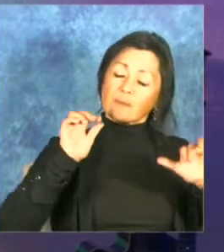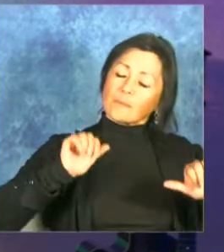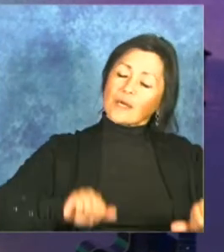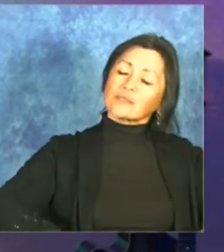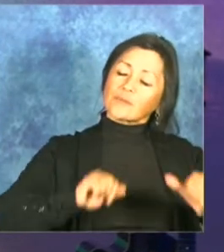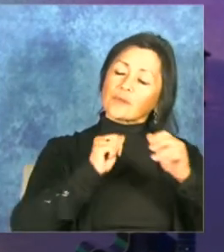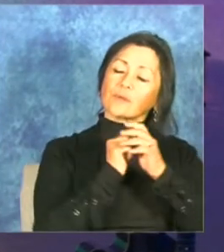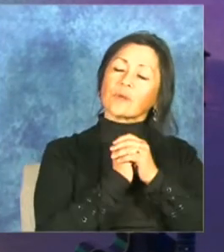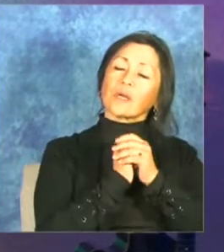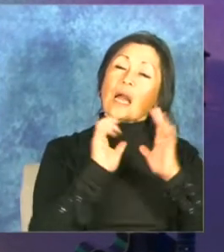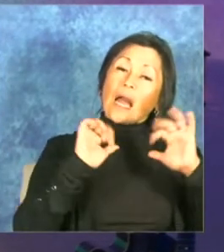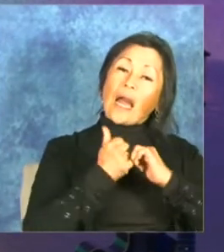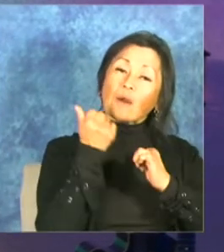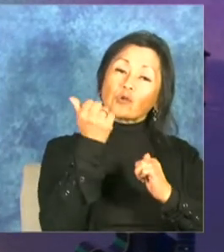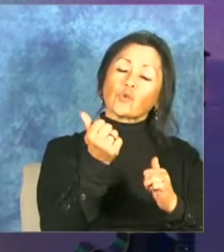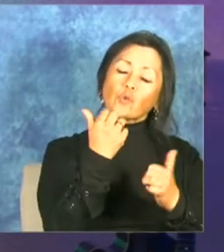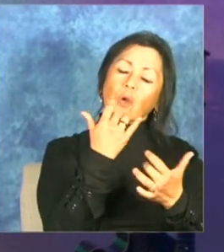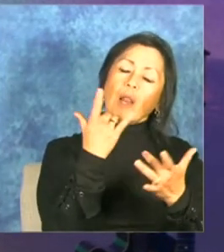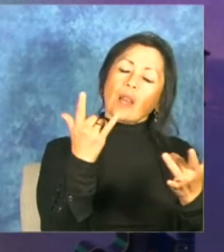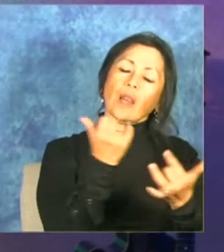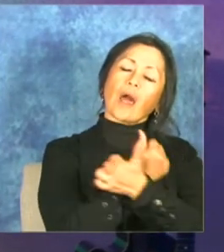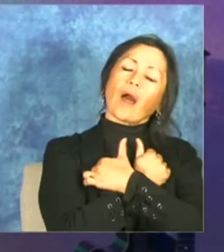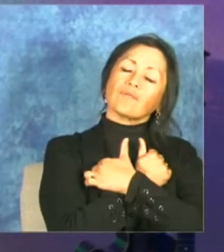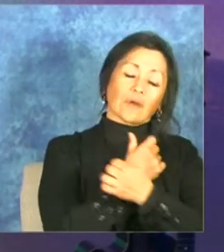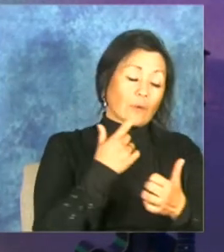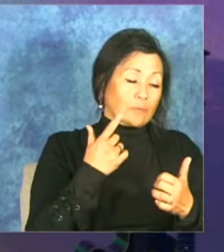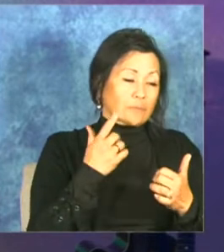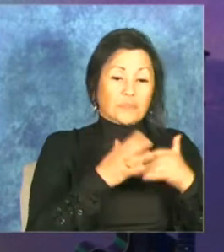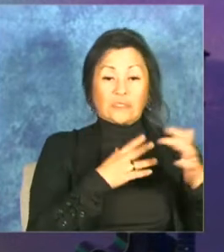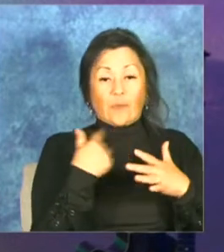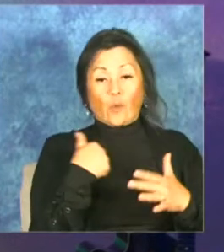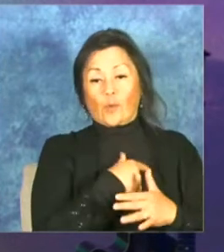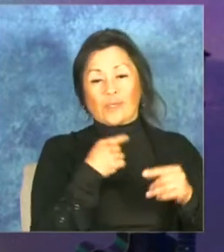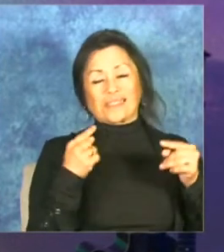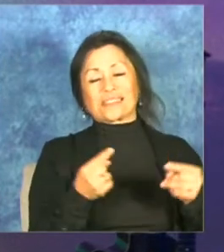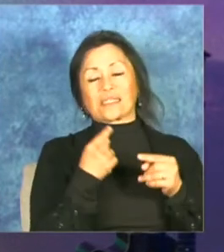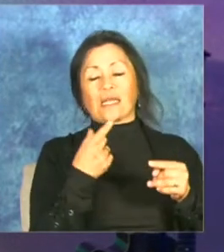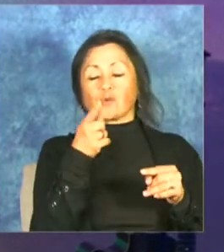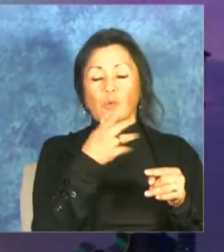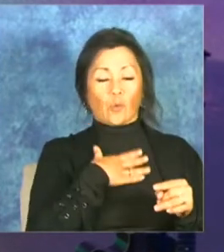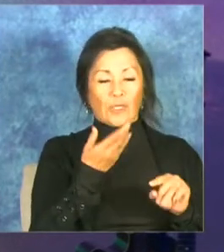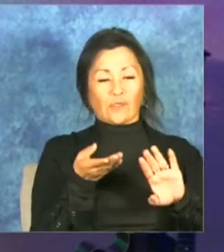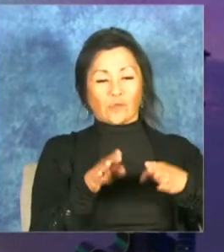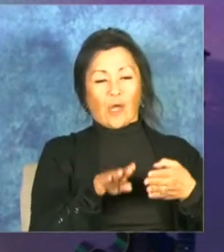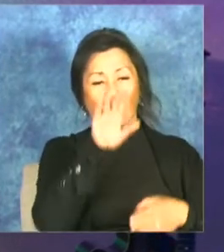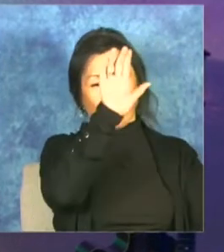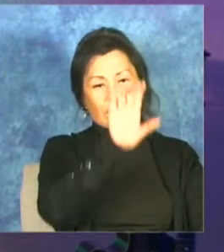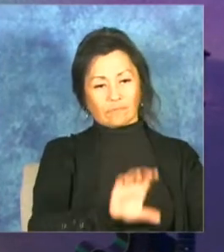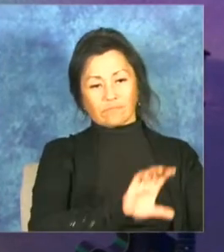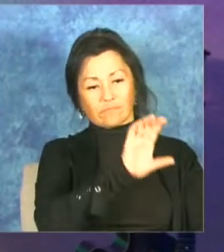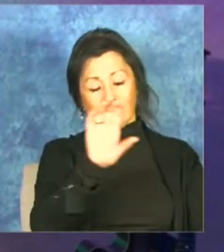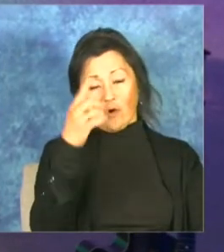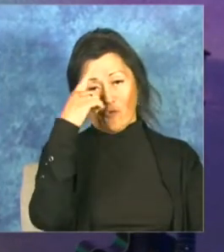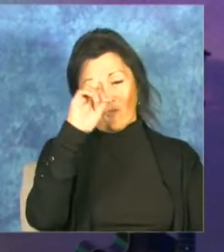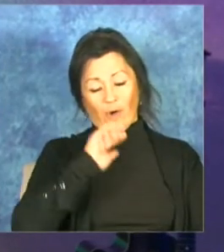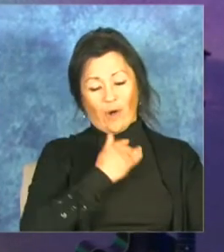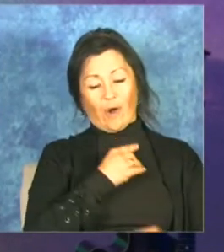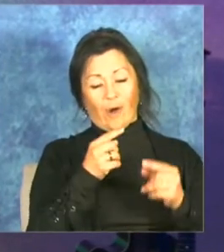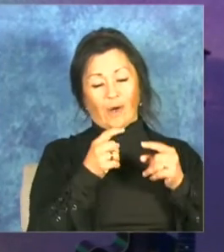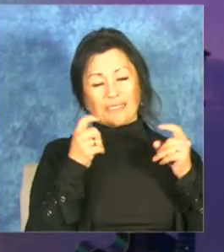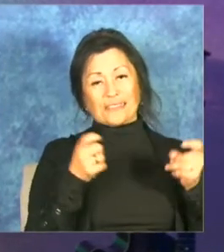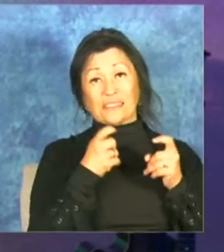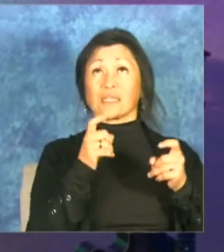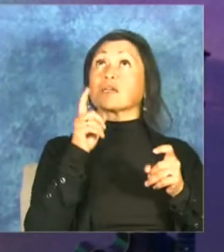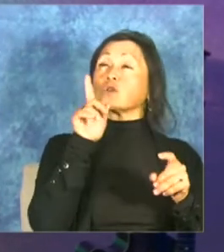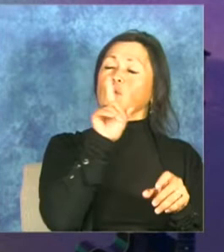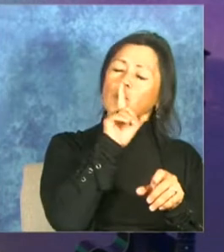possible how you so loved us that while we were yet sinners, you died on that cross for our sins. And all the promises that you